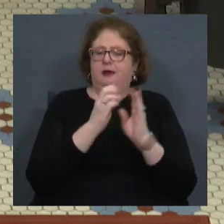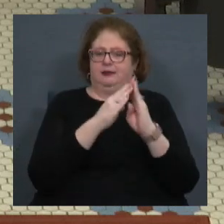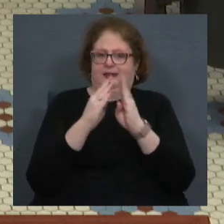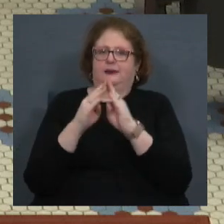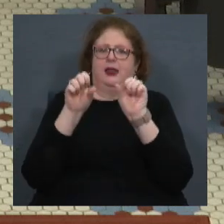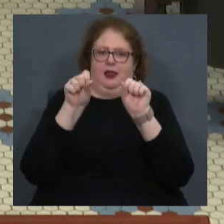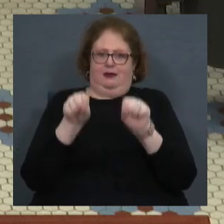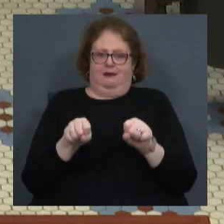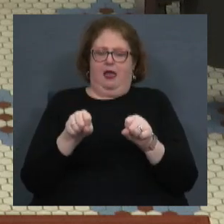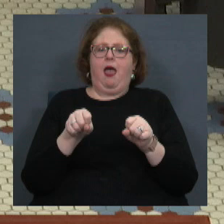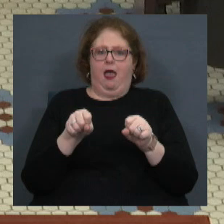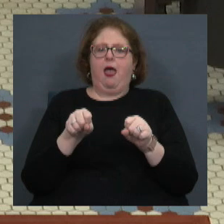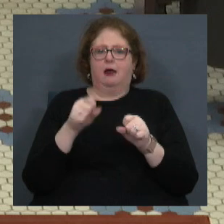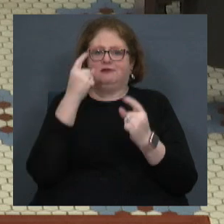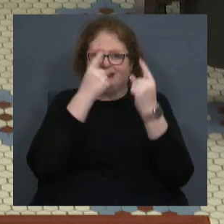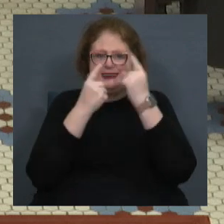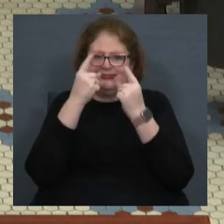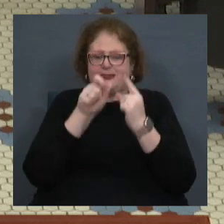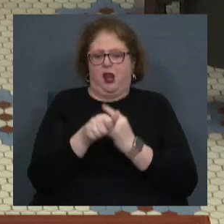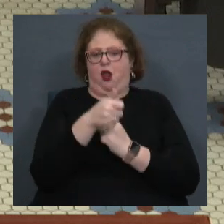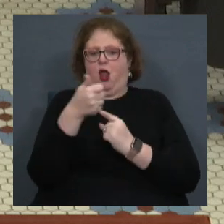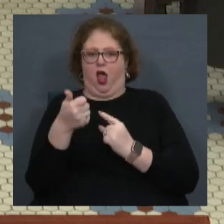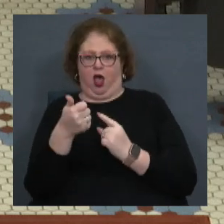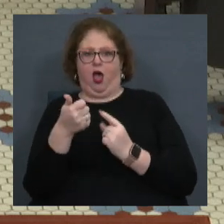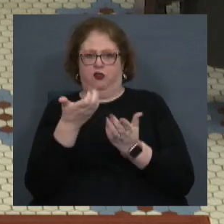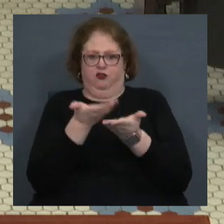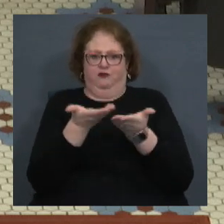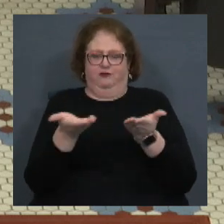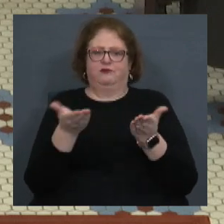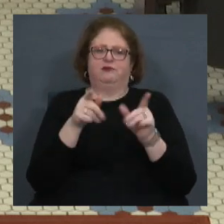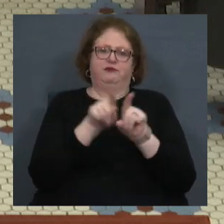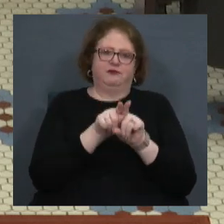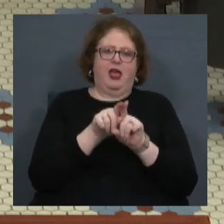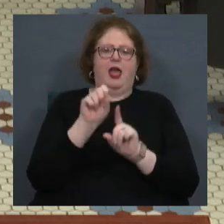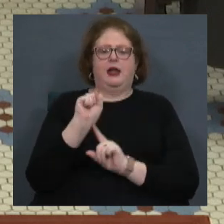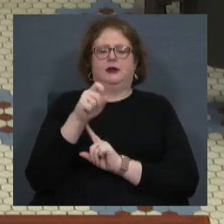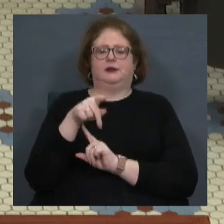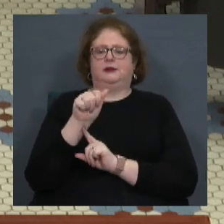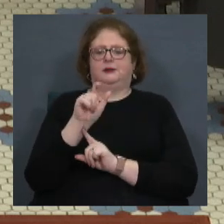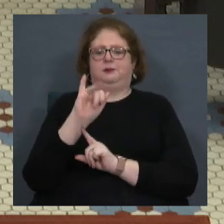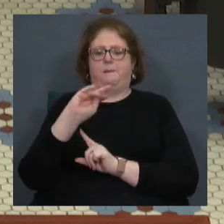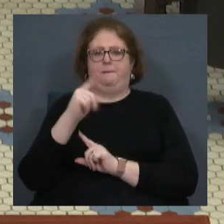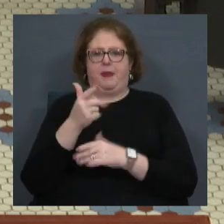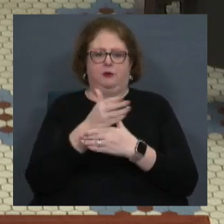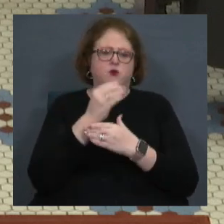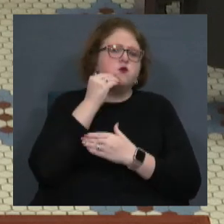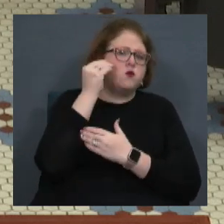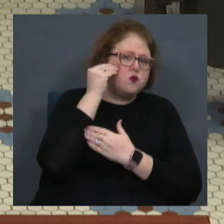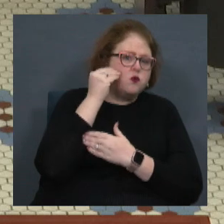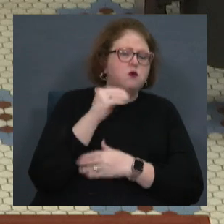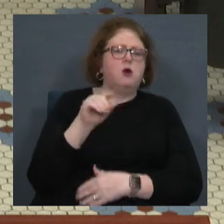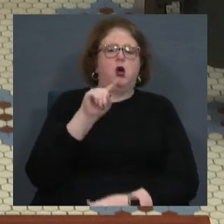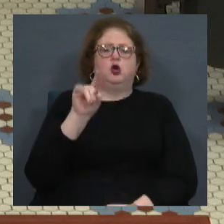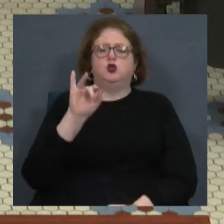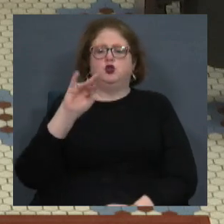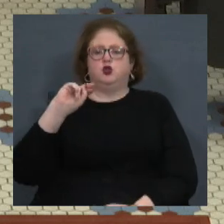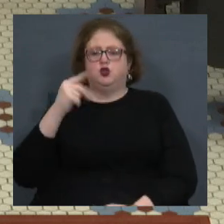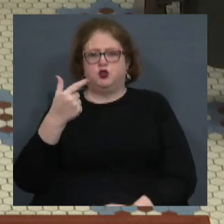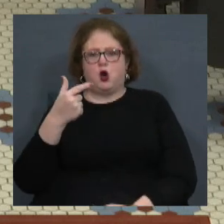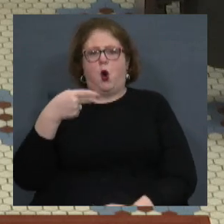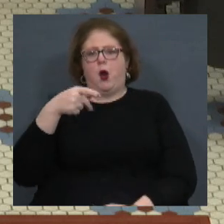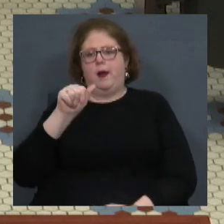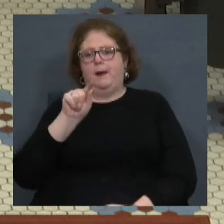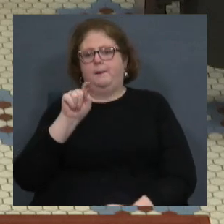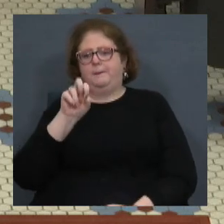consider other factors such as the spacing of existing homes, zoning patterns,